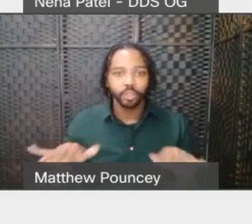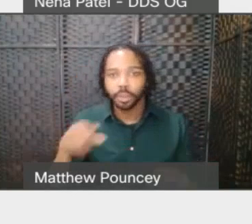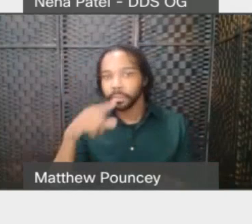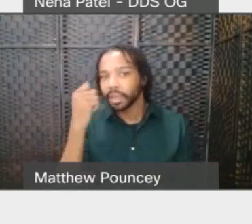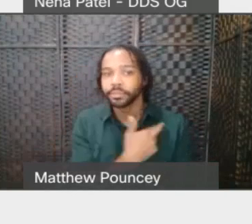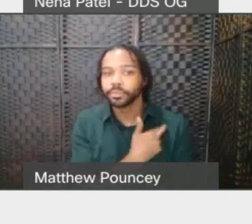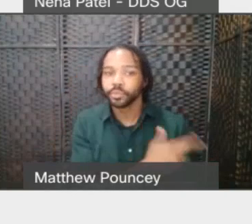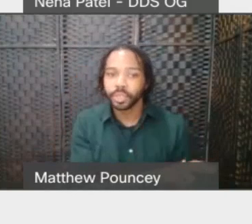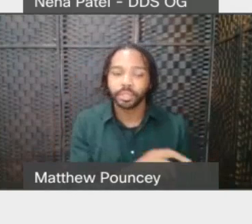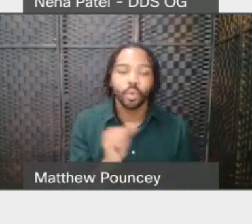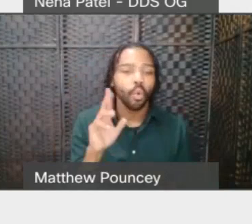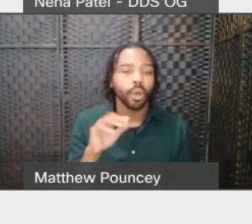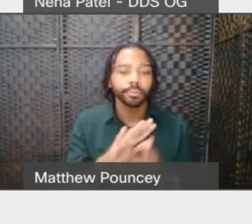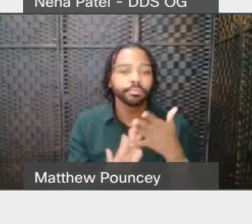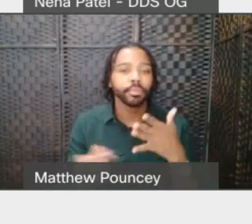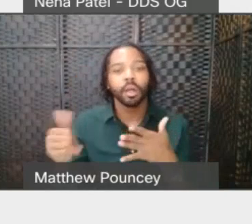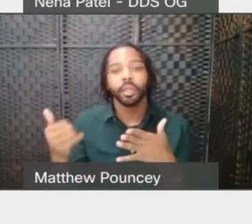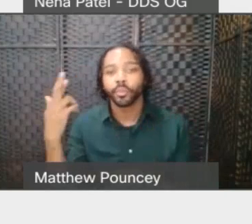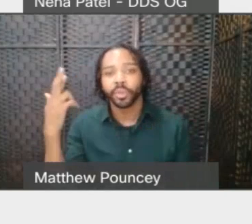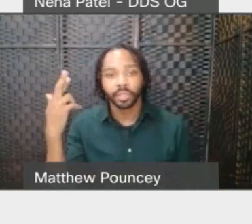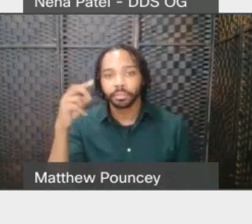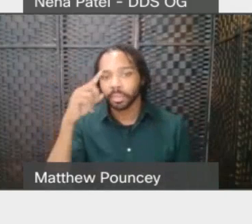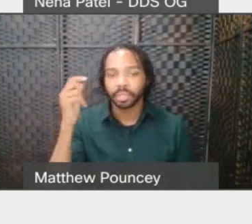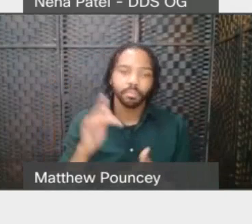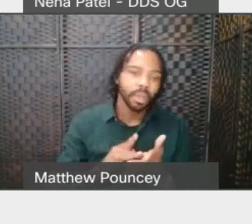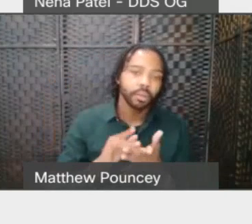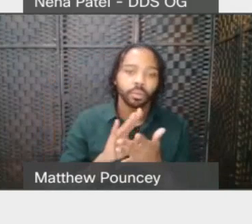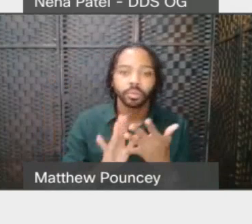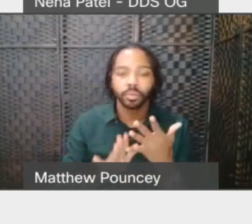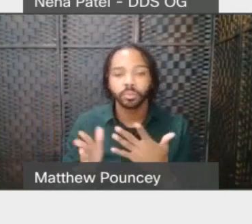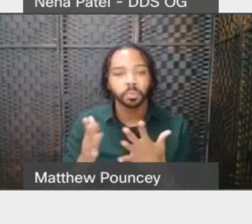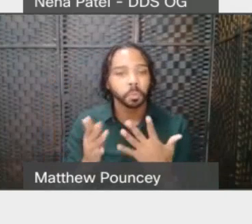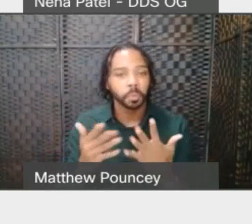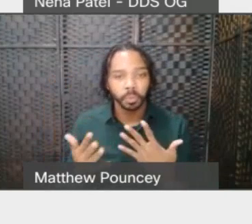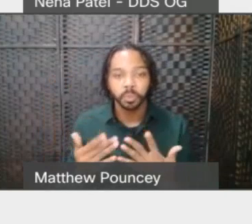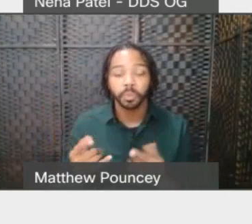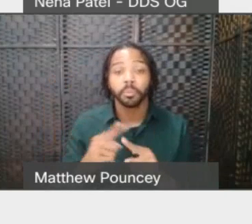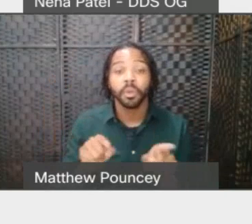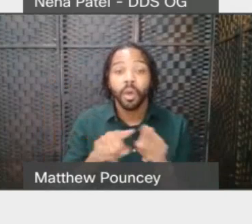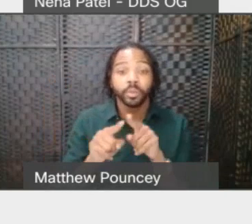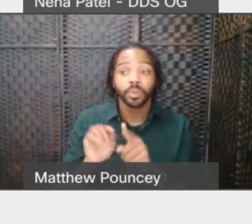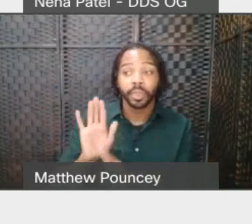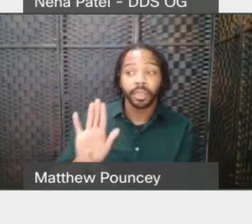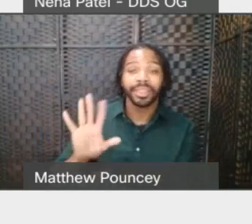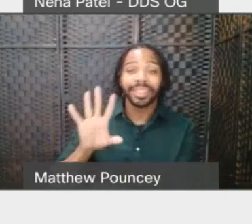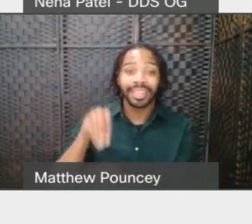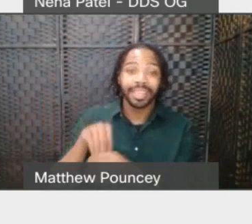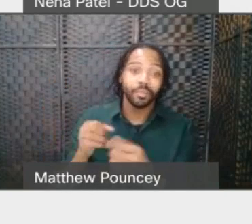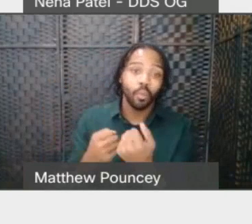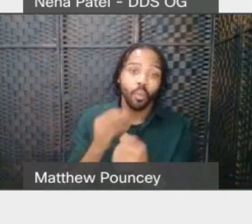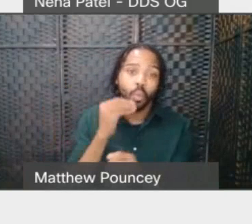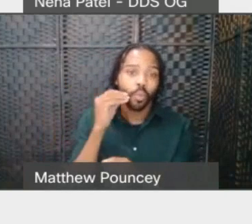other reasons, including medical, and also they are the in-home support staff for their